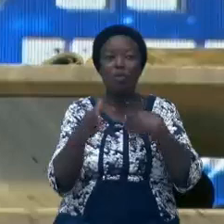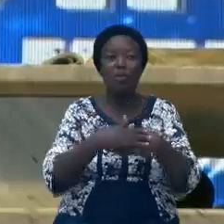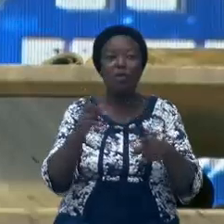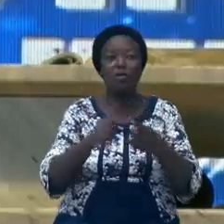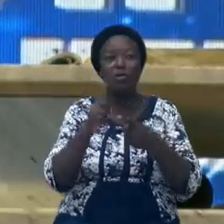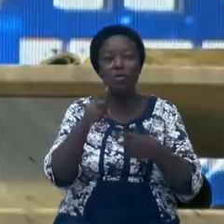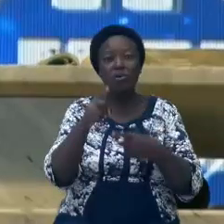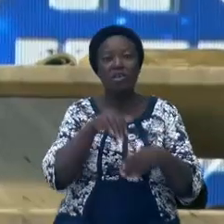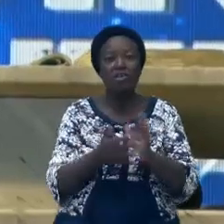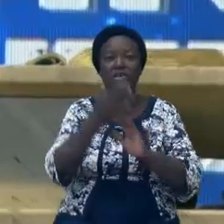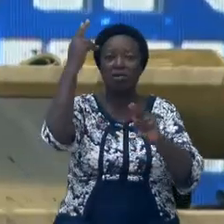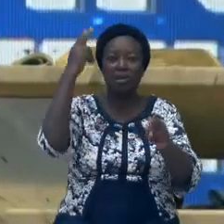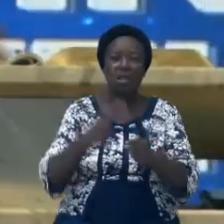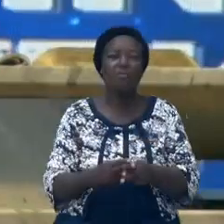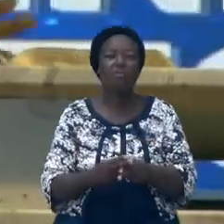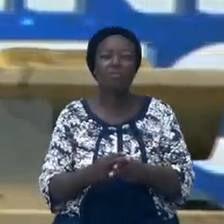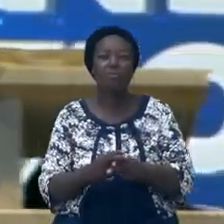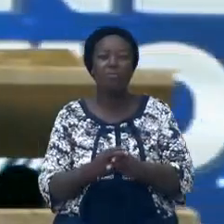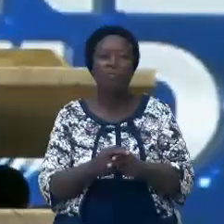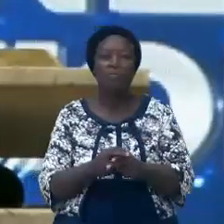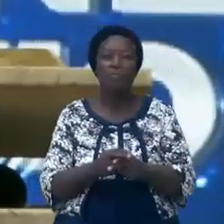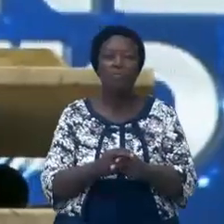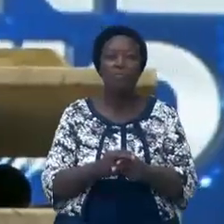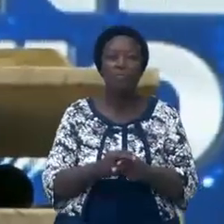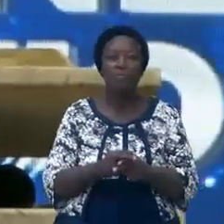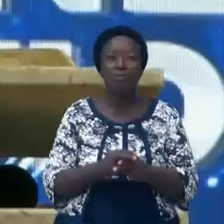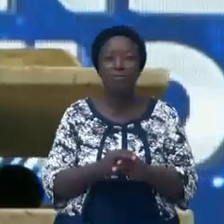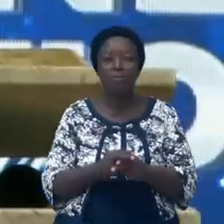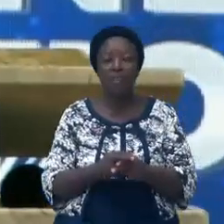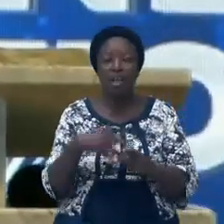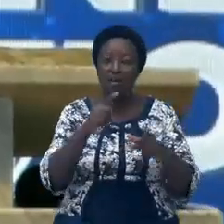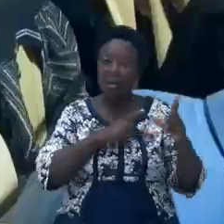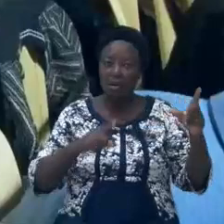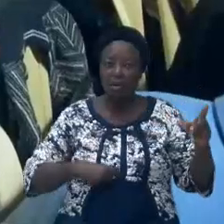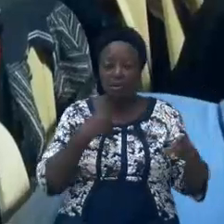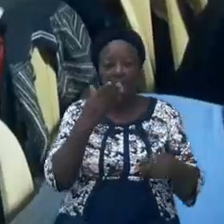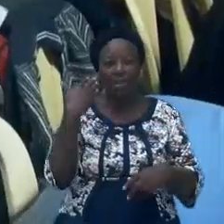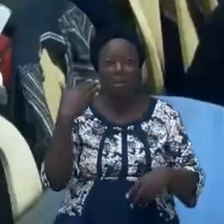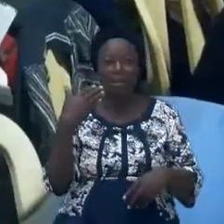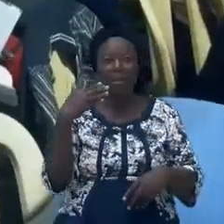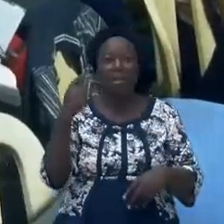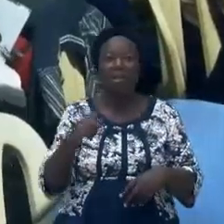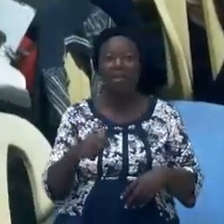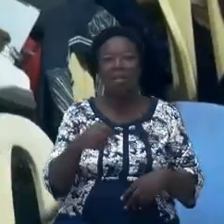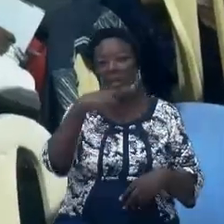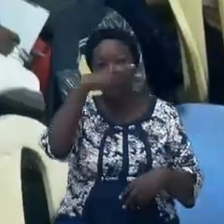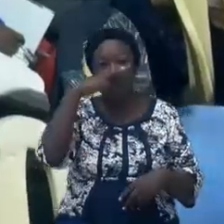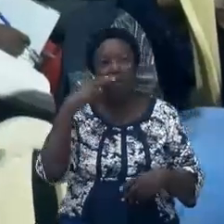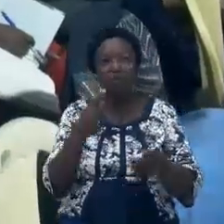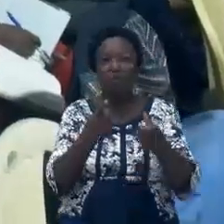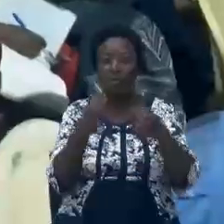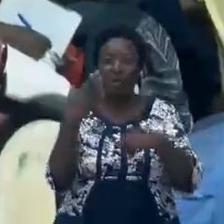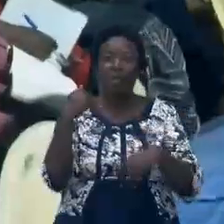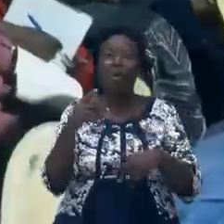the joy of salvation is coming back today in Jesus' name. The